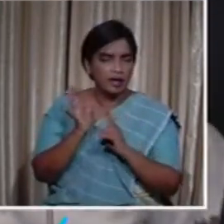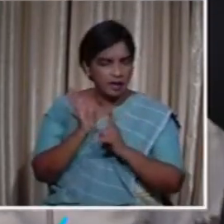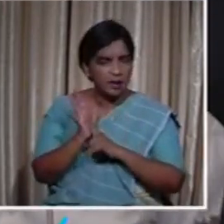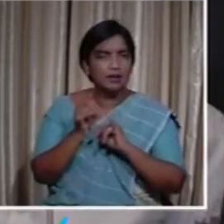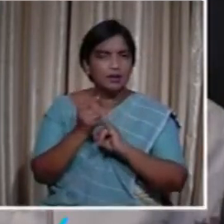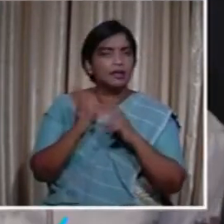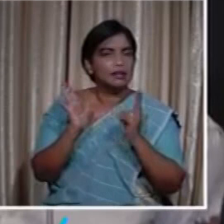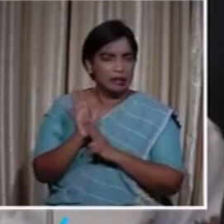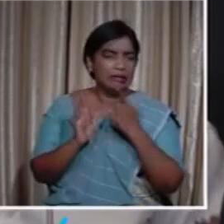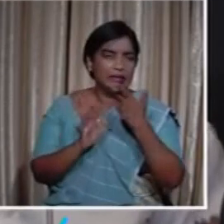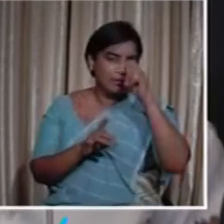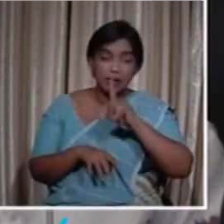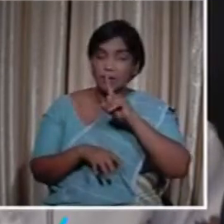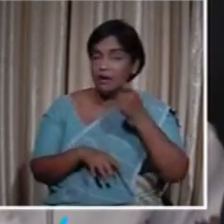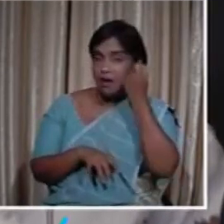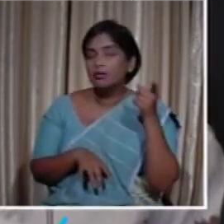Churchill.